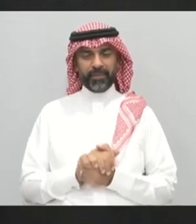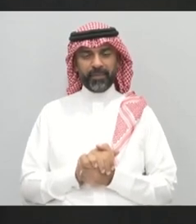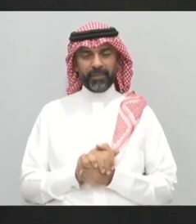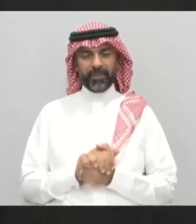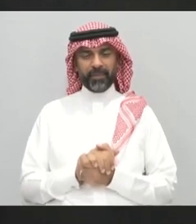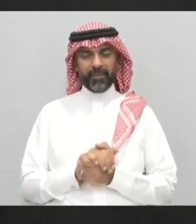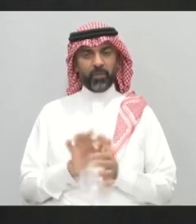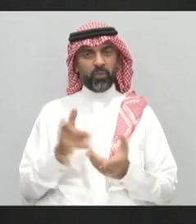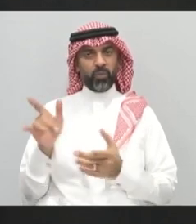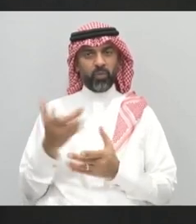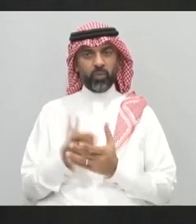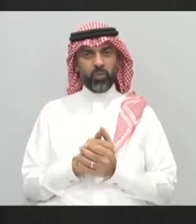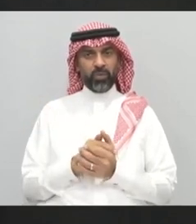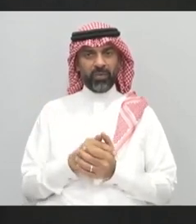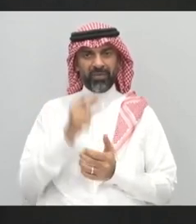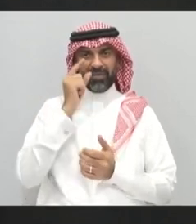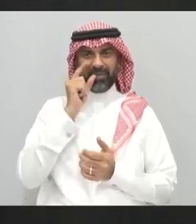What's wrong with him?